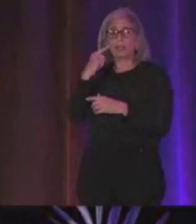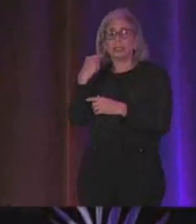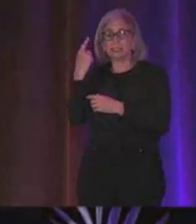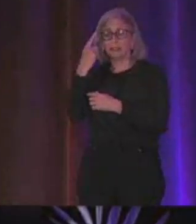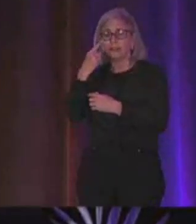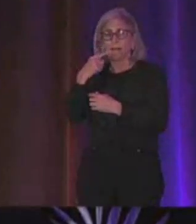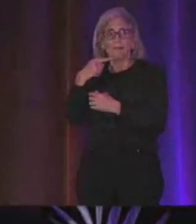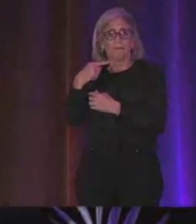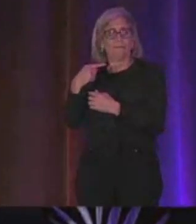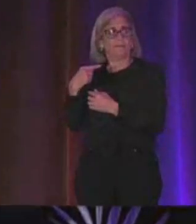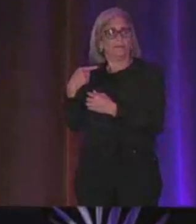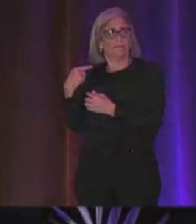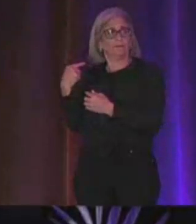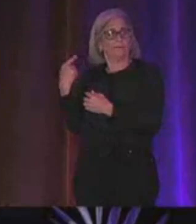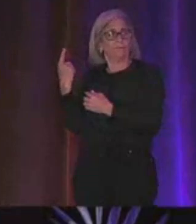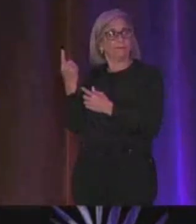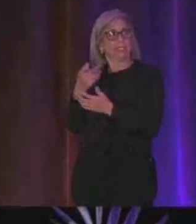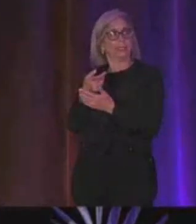A.